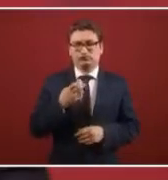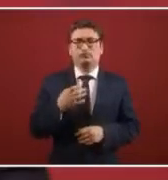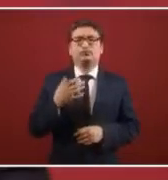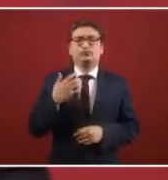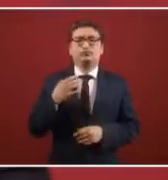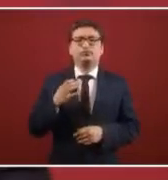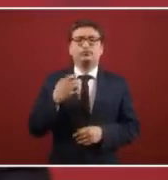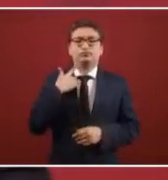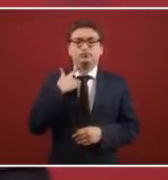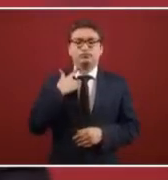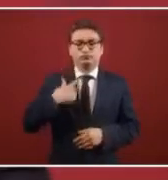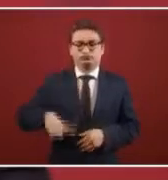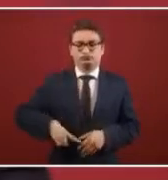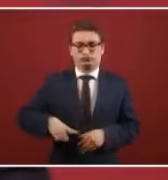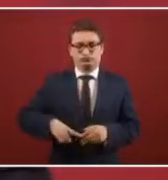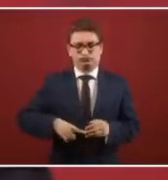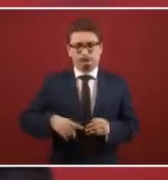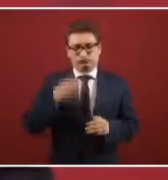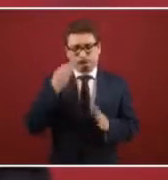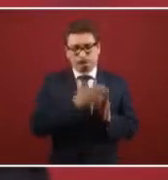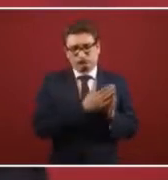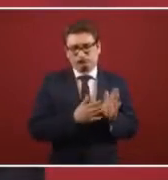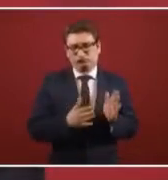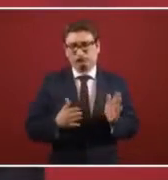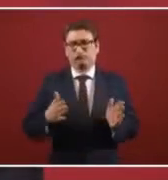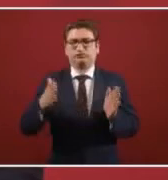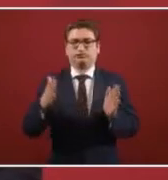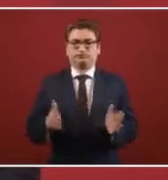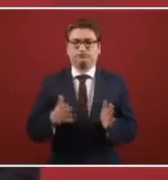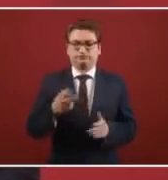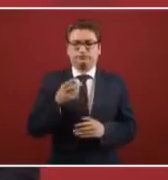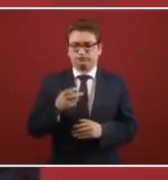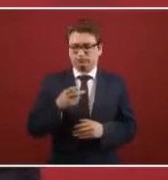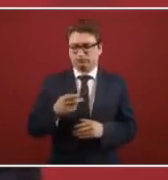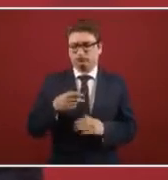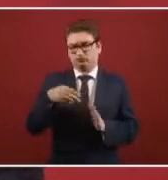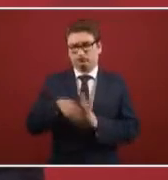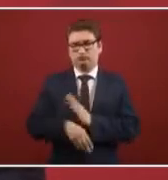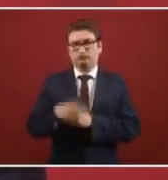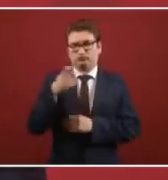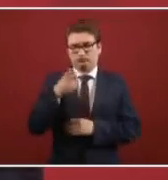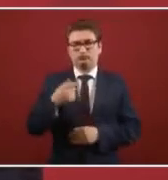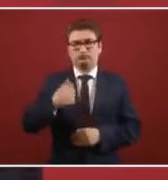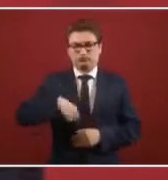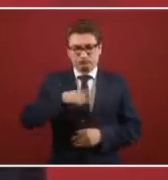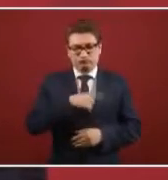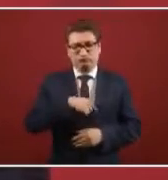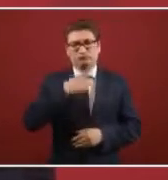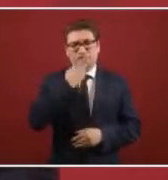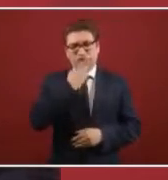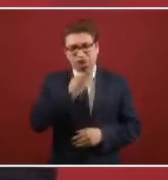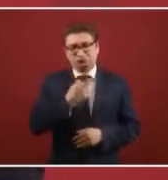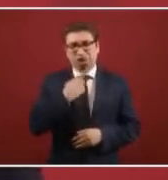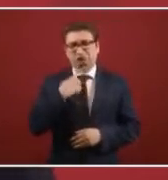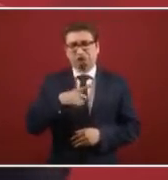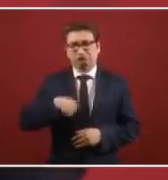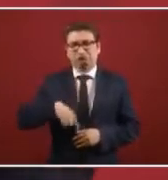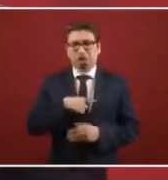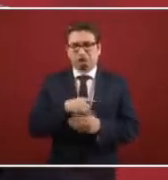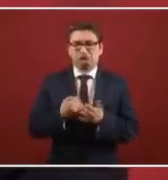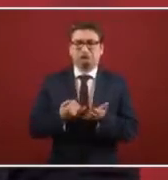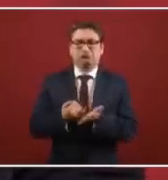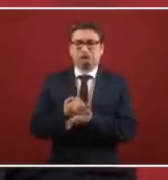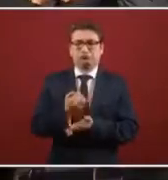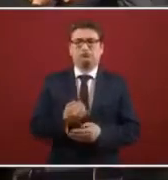neoliberal period. es con argumentos It's with arguments que hemos decidido that we've decided